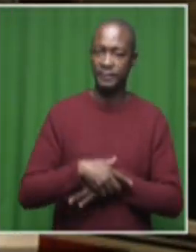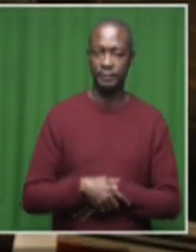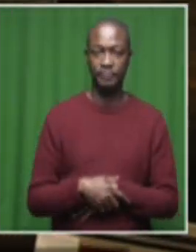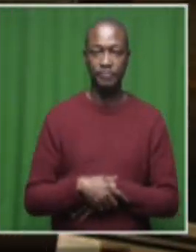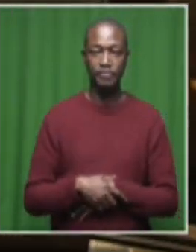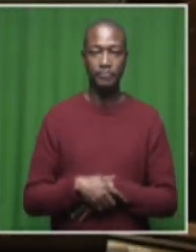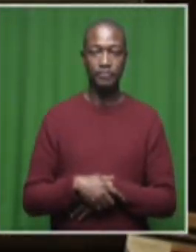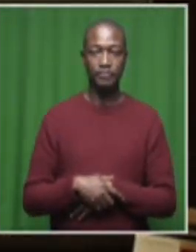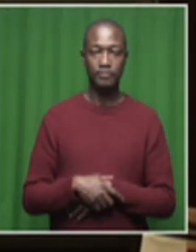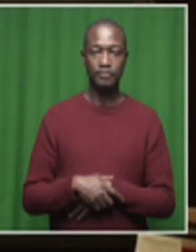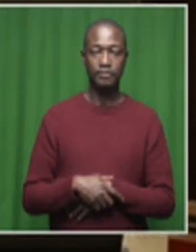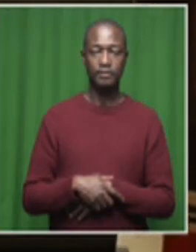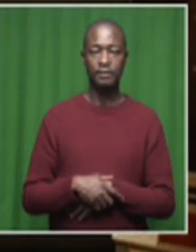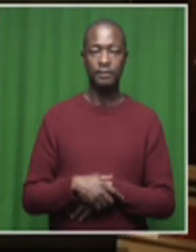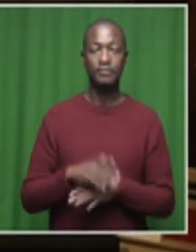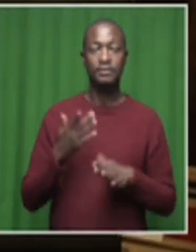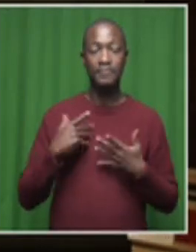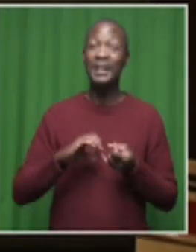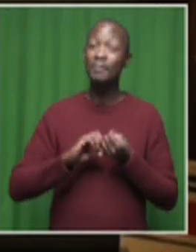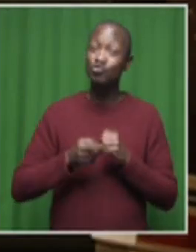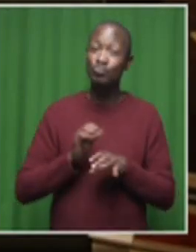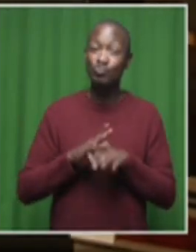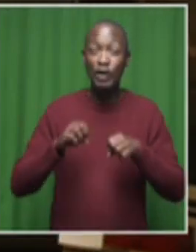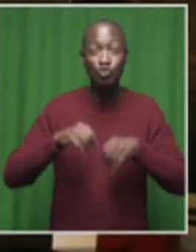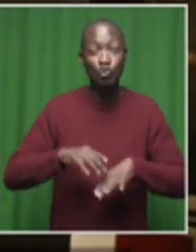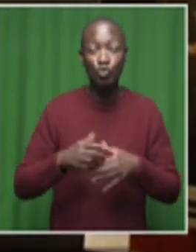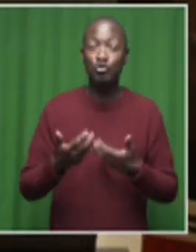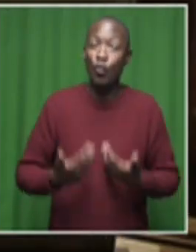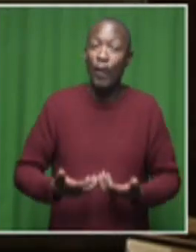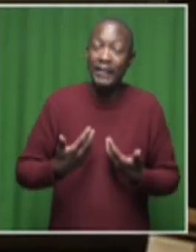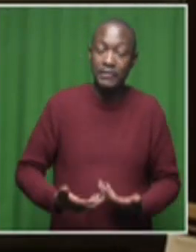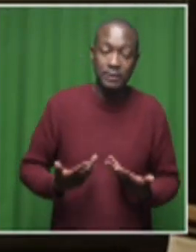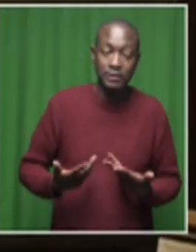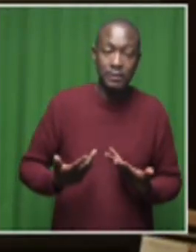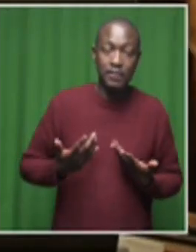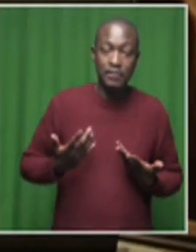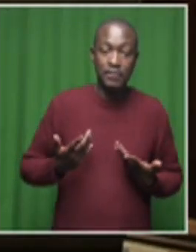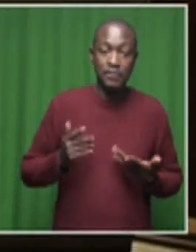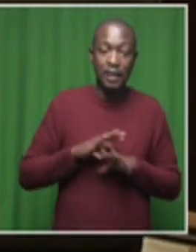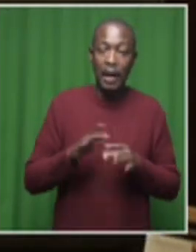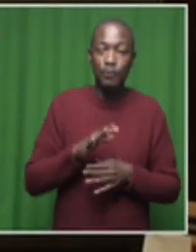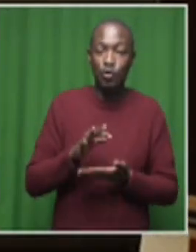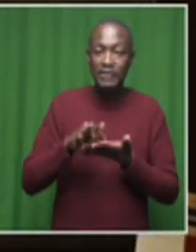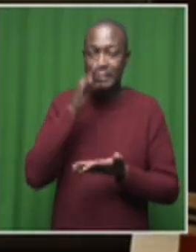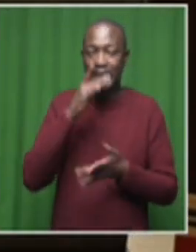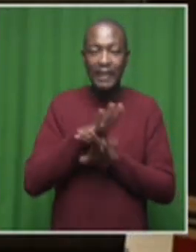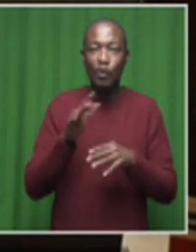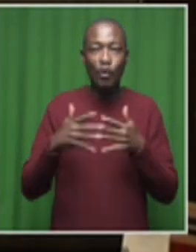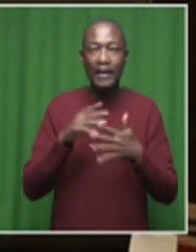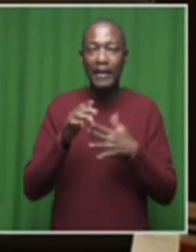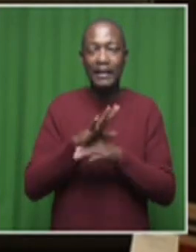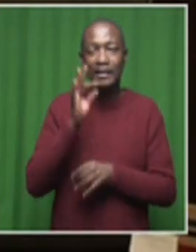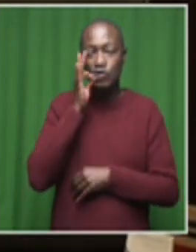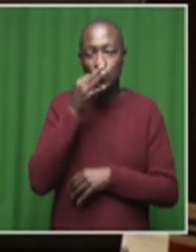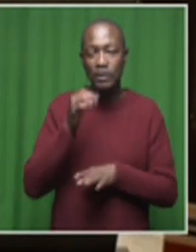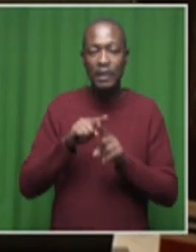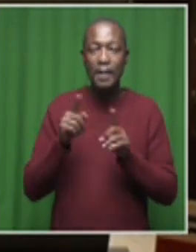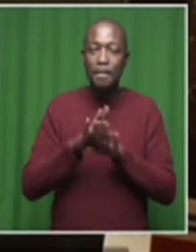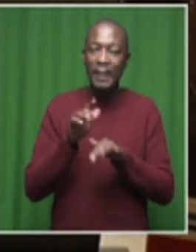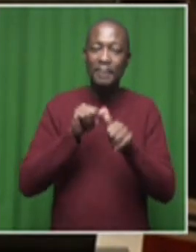I'm desperately trying to lose weight for the summer, so I'm not snacking on anything sweet, but my